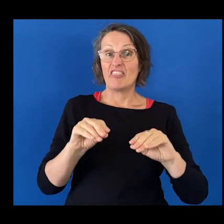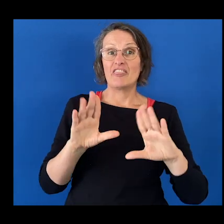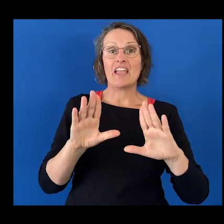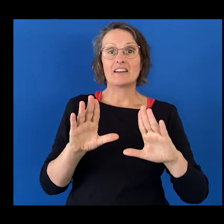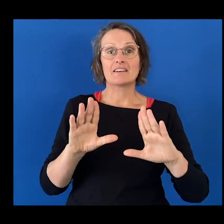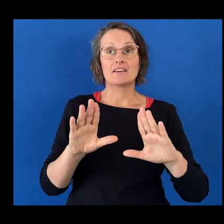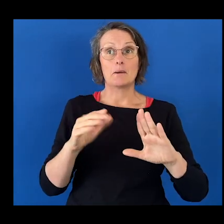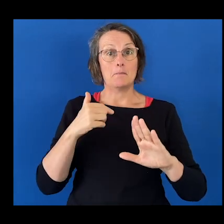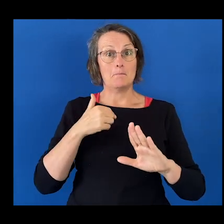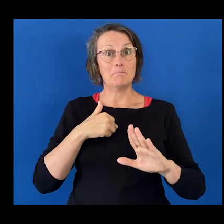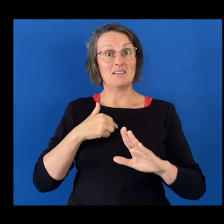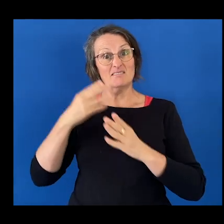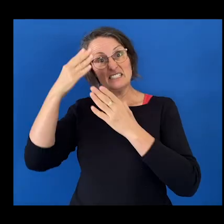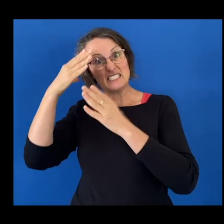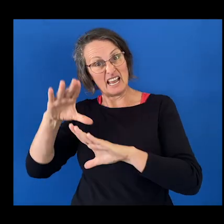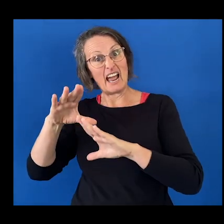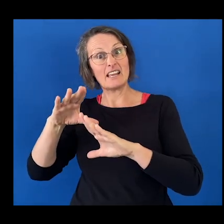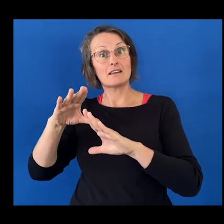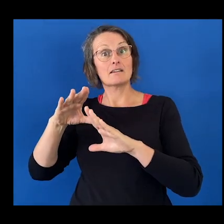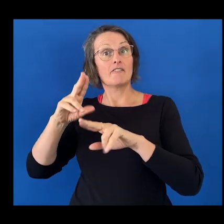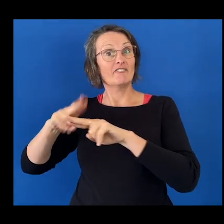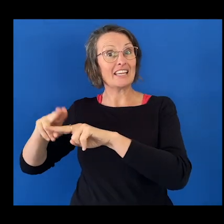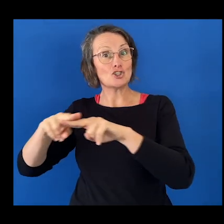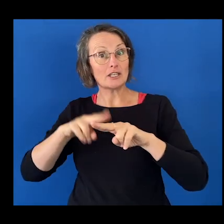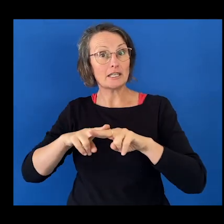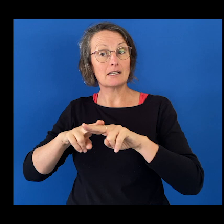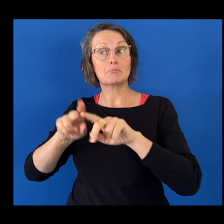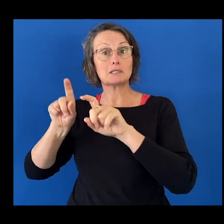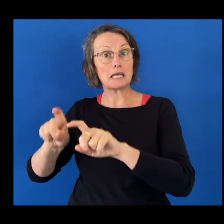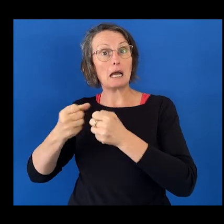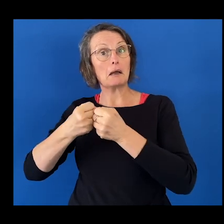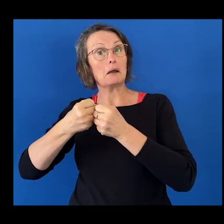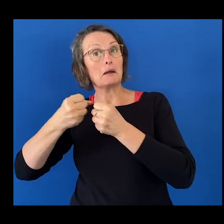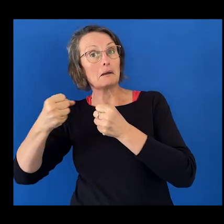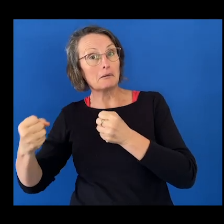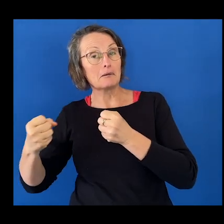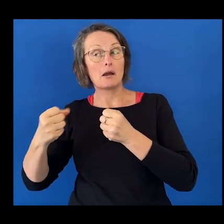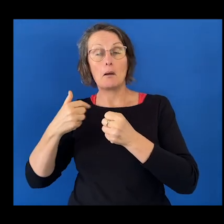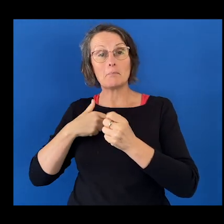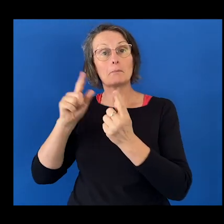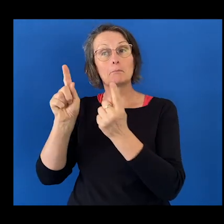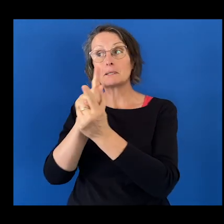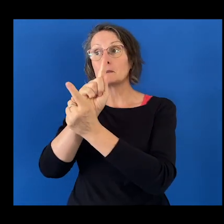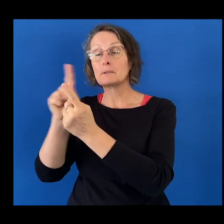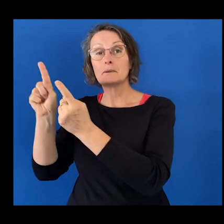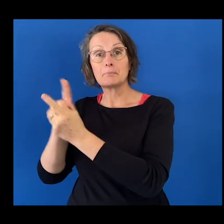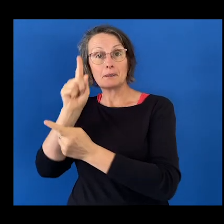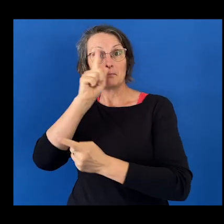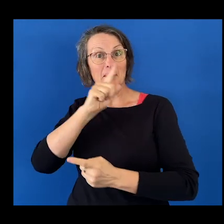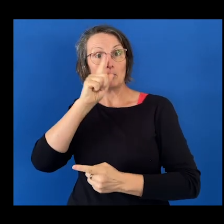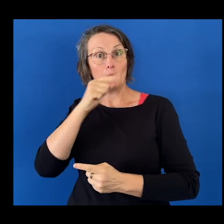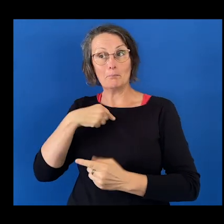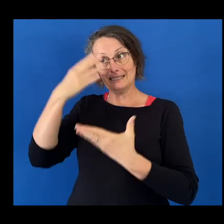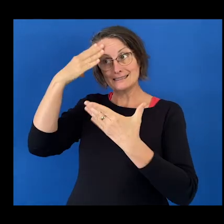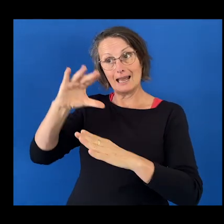my stopovers in Fiji became longer, and I got to know people living